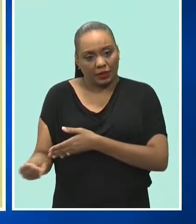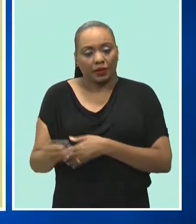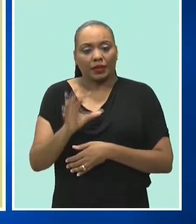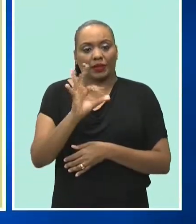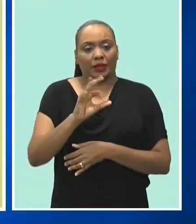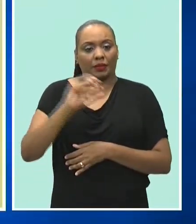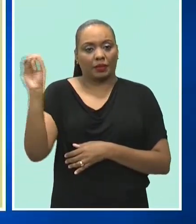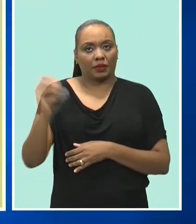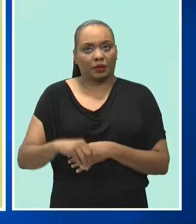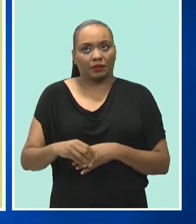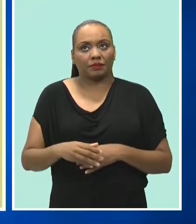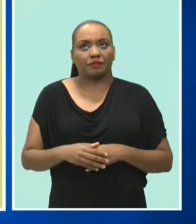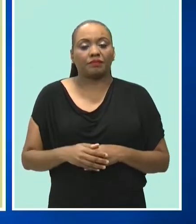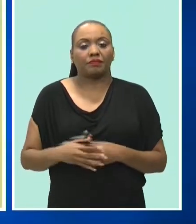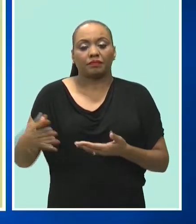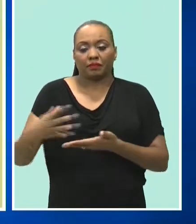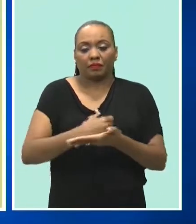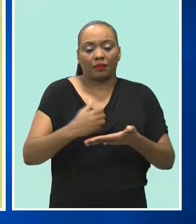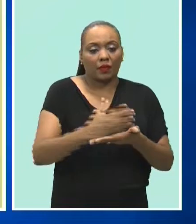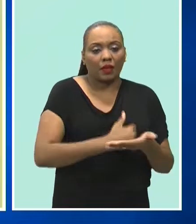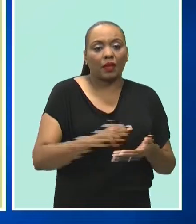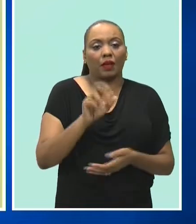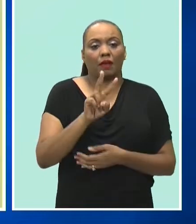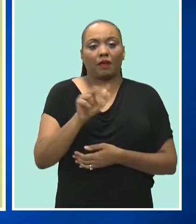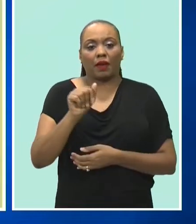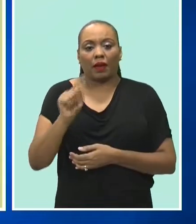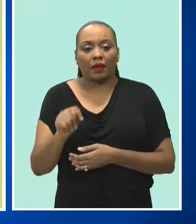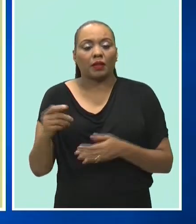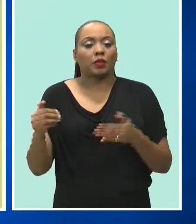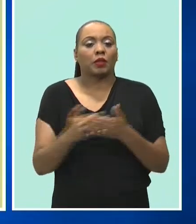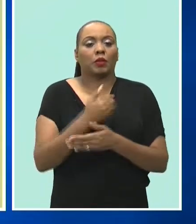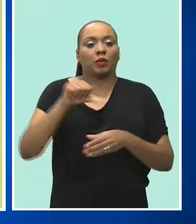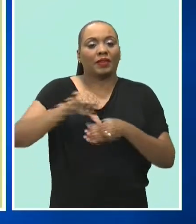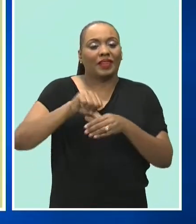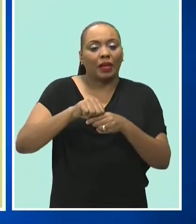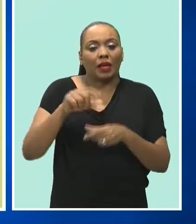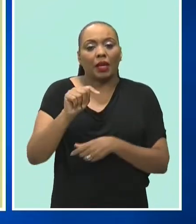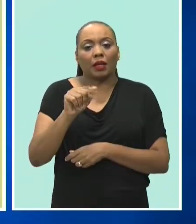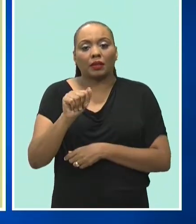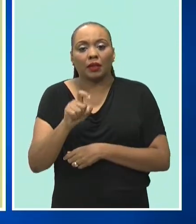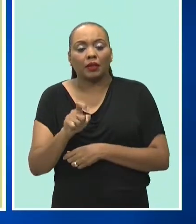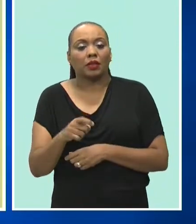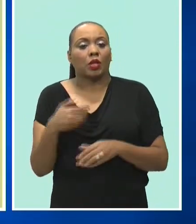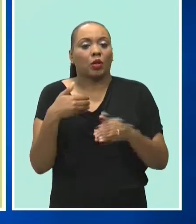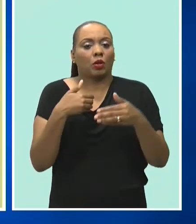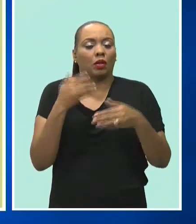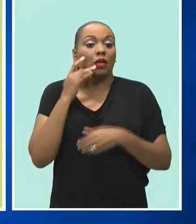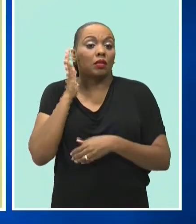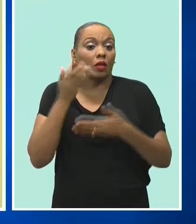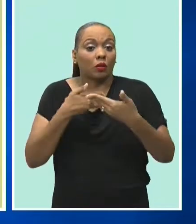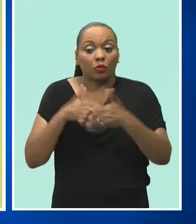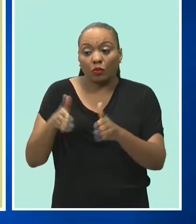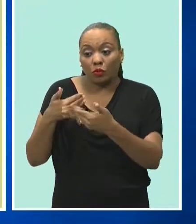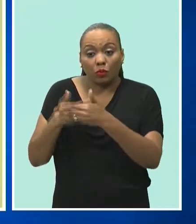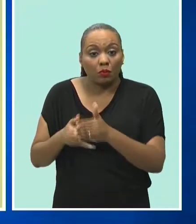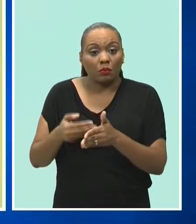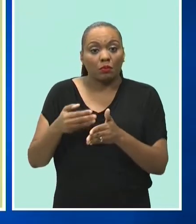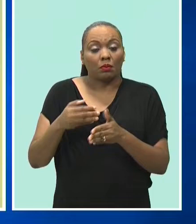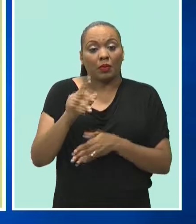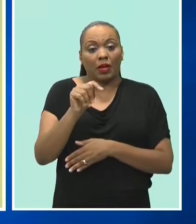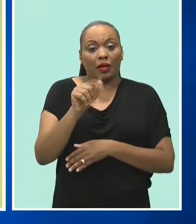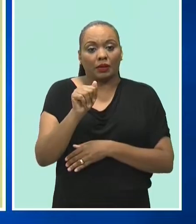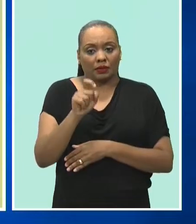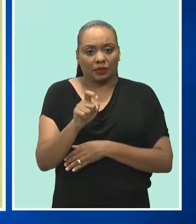Higher collection of the value-added tax, import duties, the new fuel tax, the room rate levy, and the direct tourism product levy